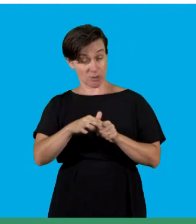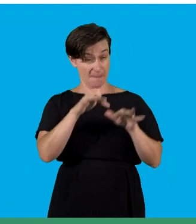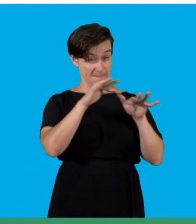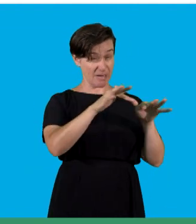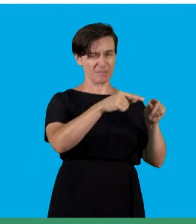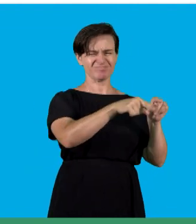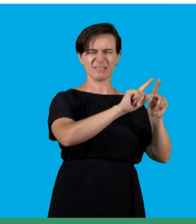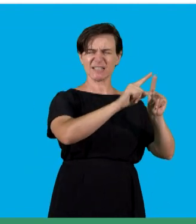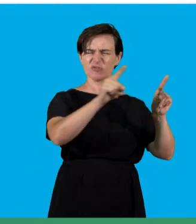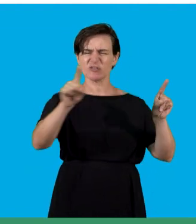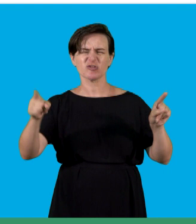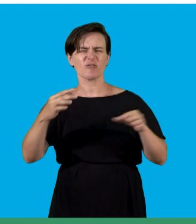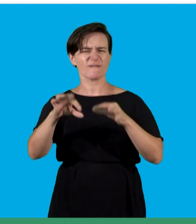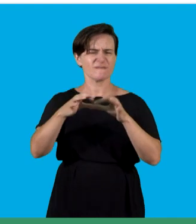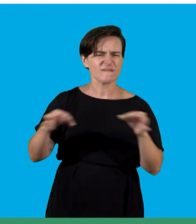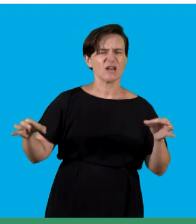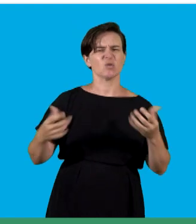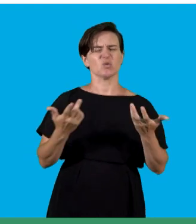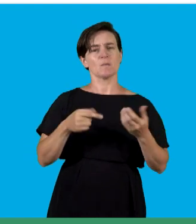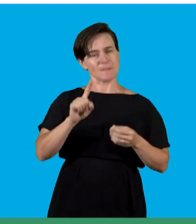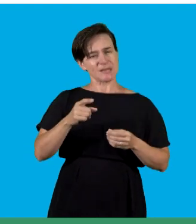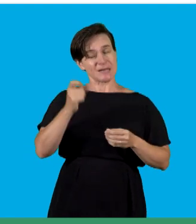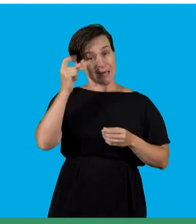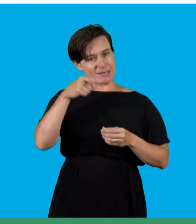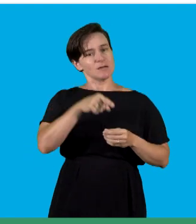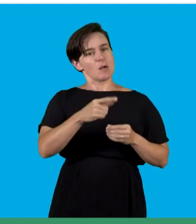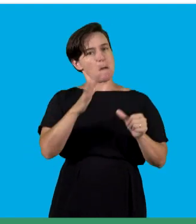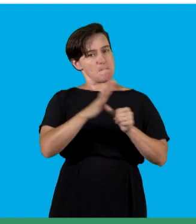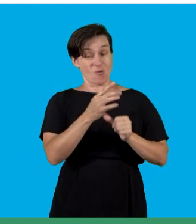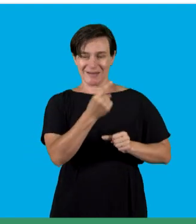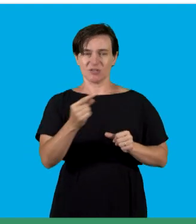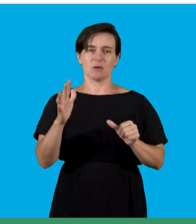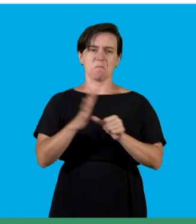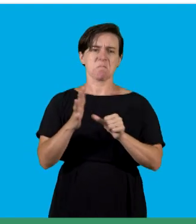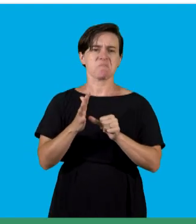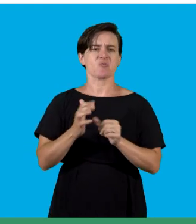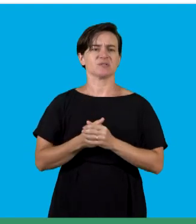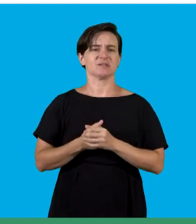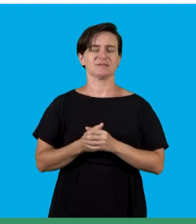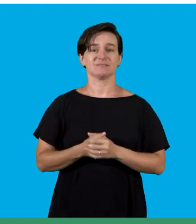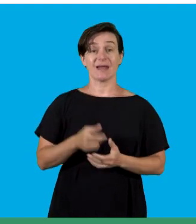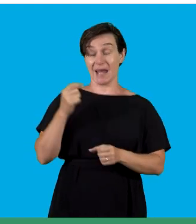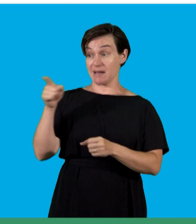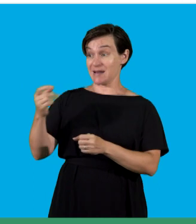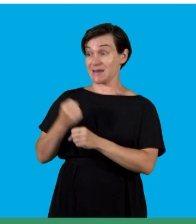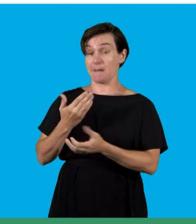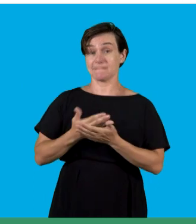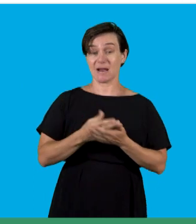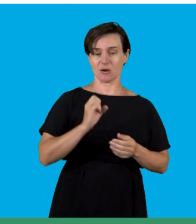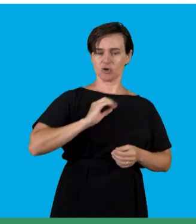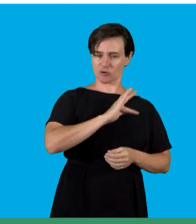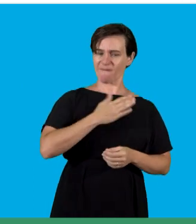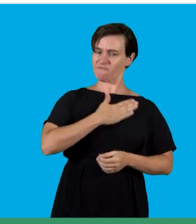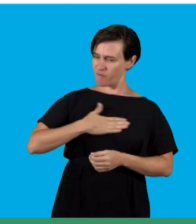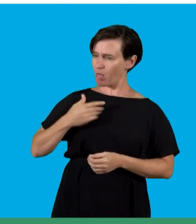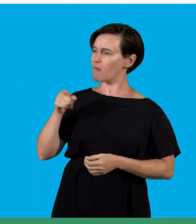make employees to feel welcome and accepted. Another initiative that the business can